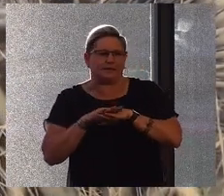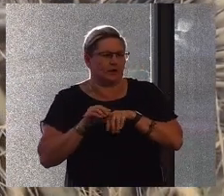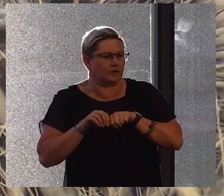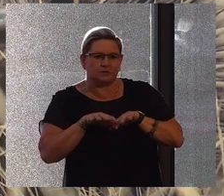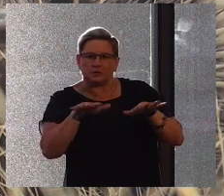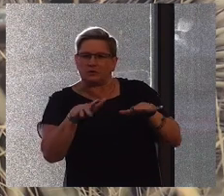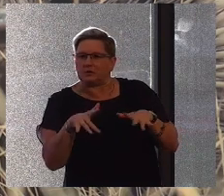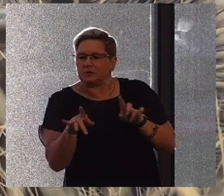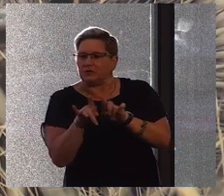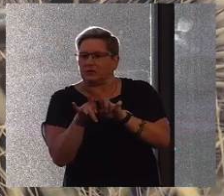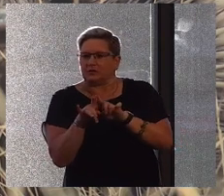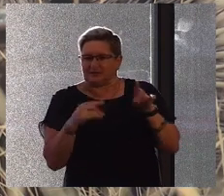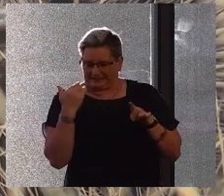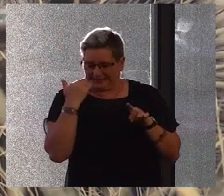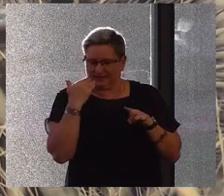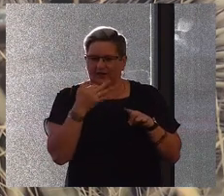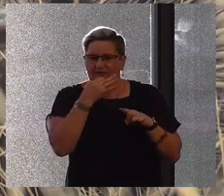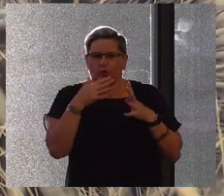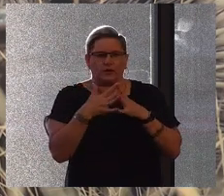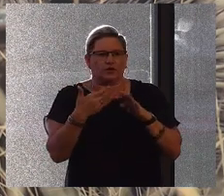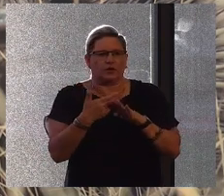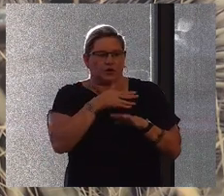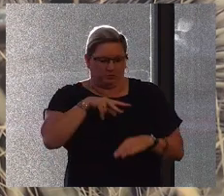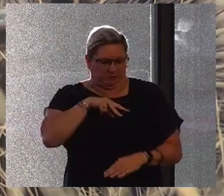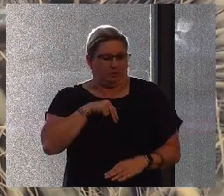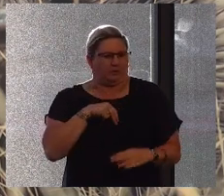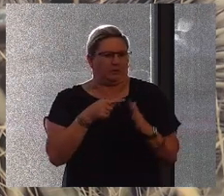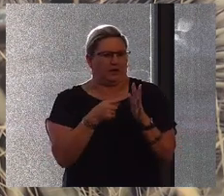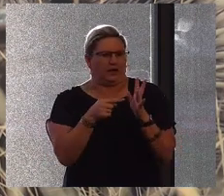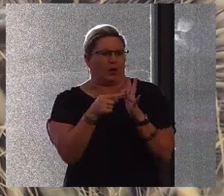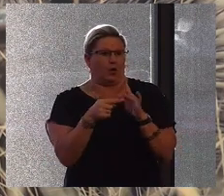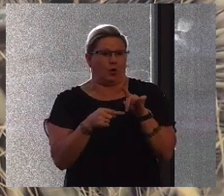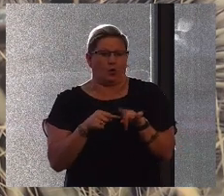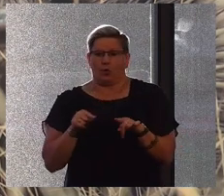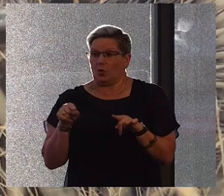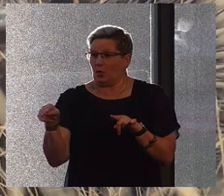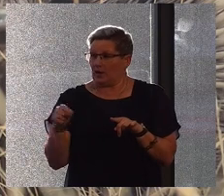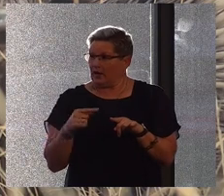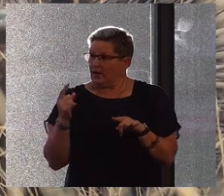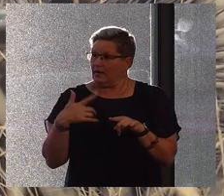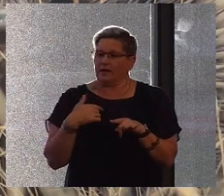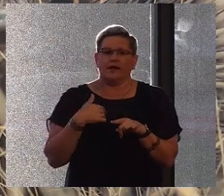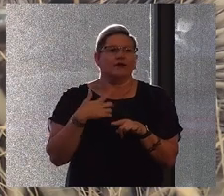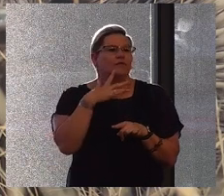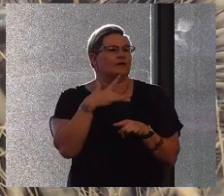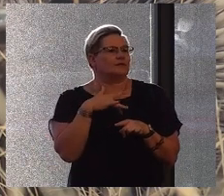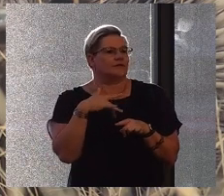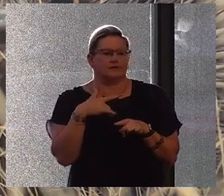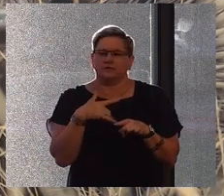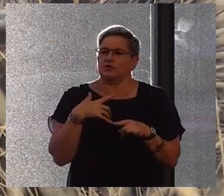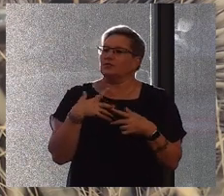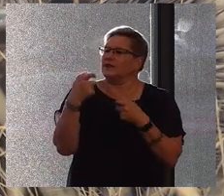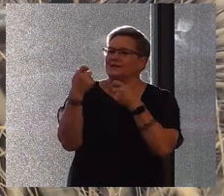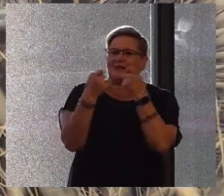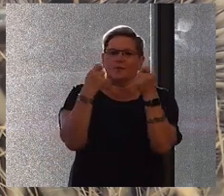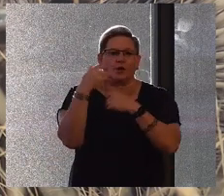just a few weeks ago she received an Order of Australian Medal. And that person is in this room today. And in the spirit of celebrating women